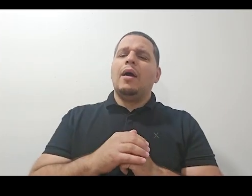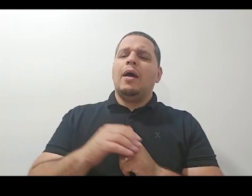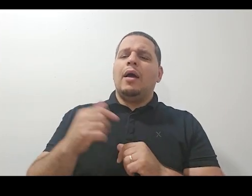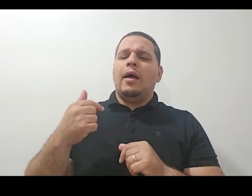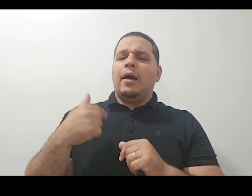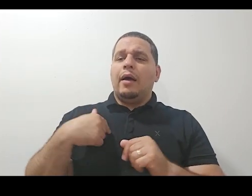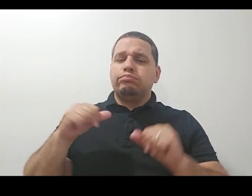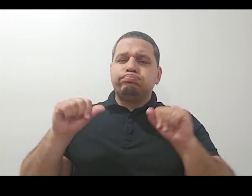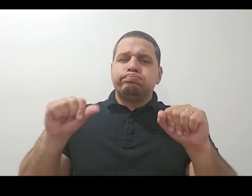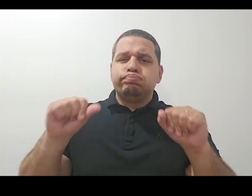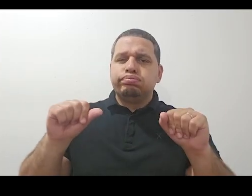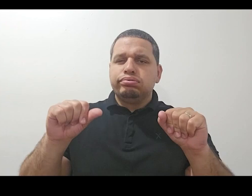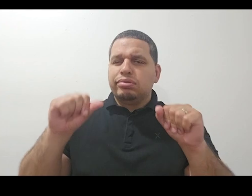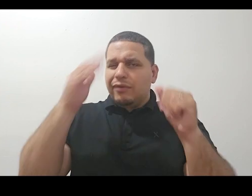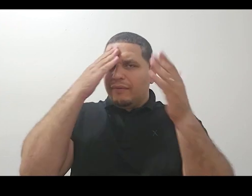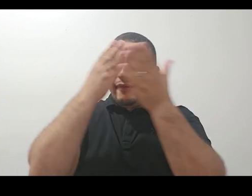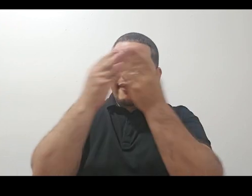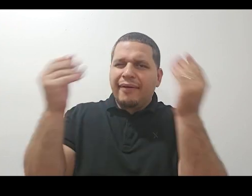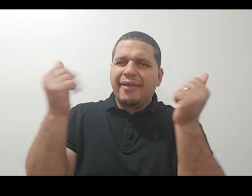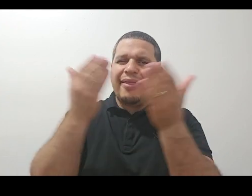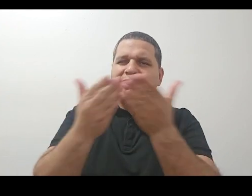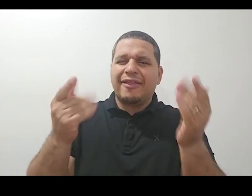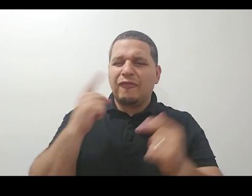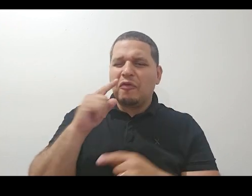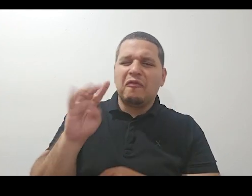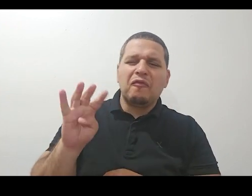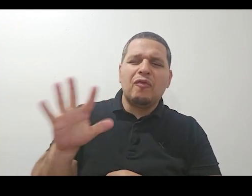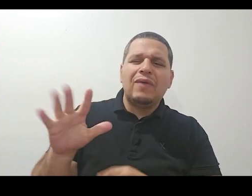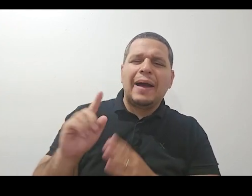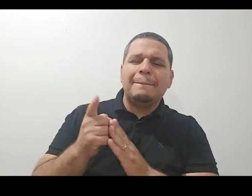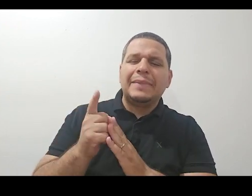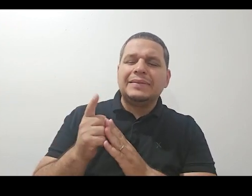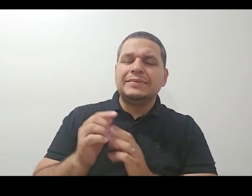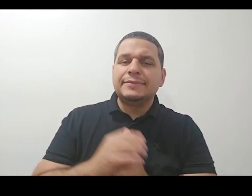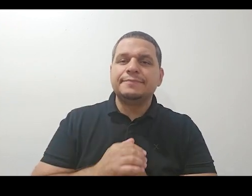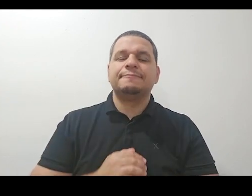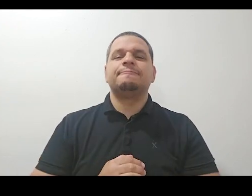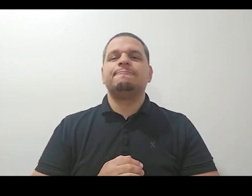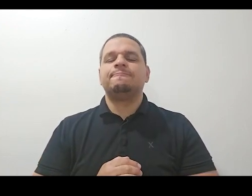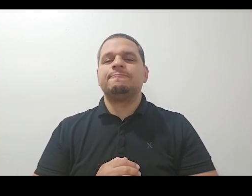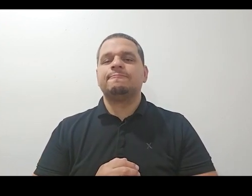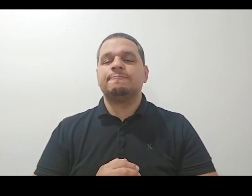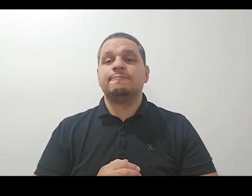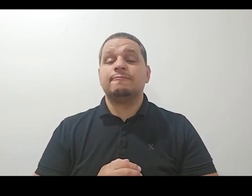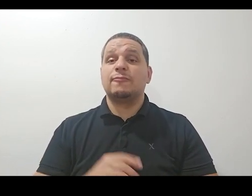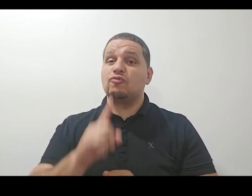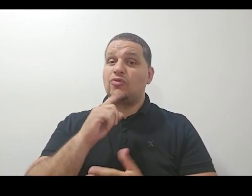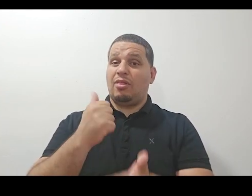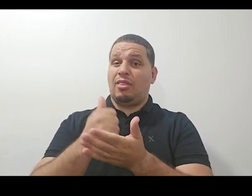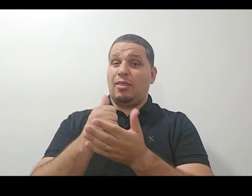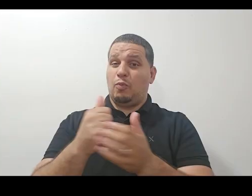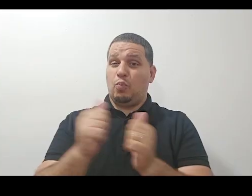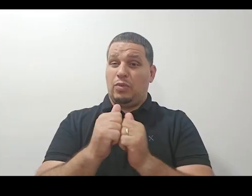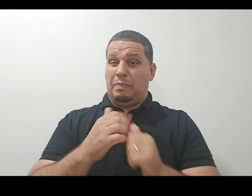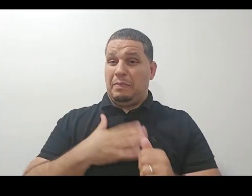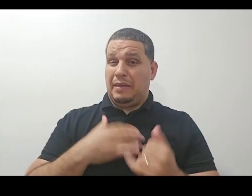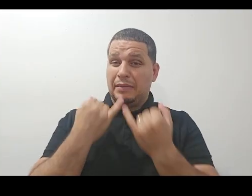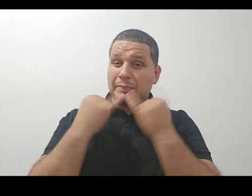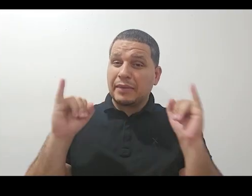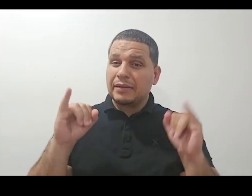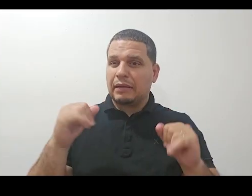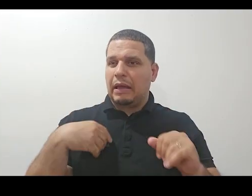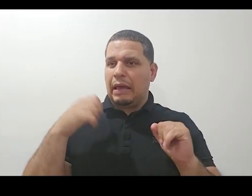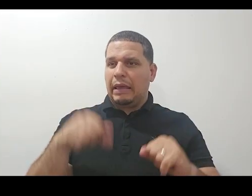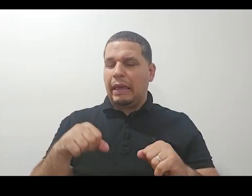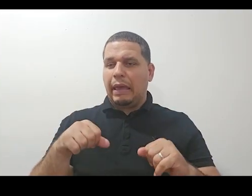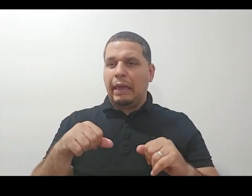cycle and forget about everything for a good 45 minutes. And it also helps with my independence, so I